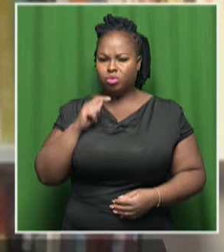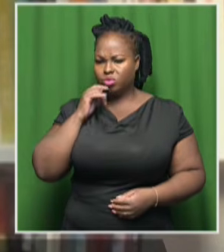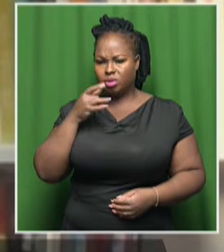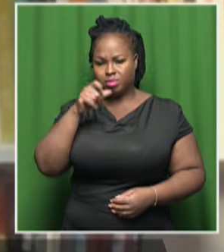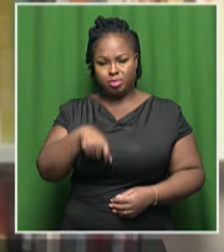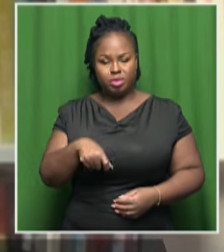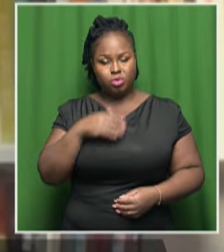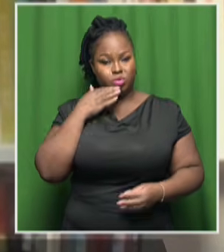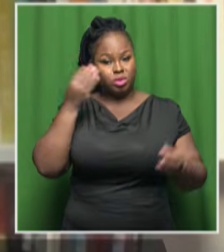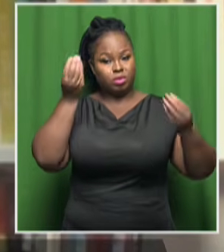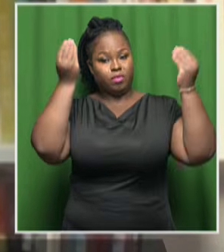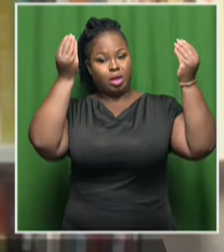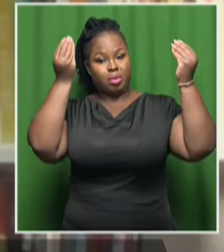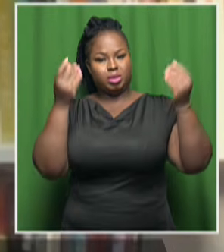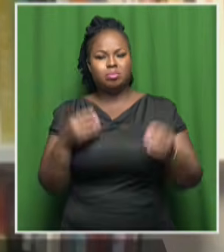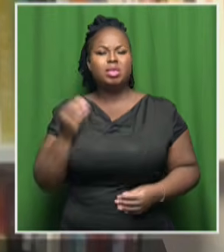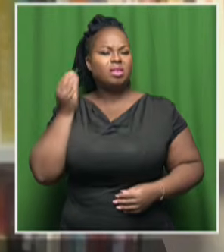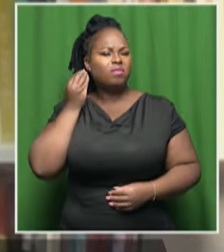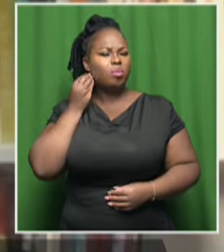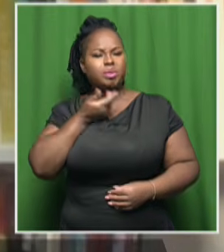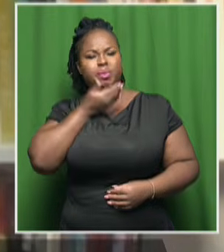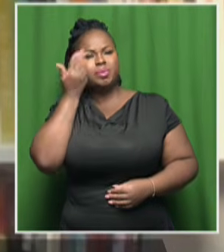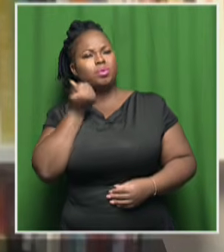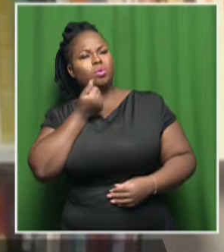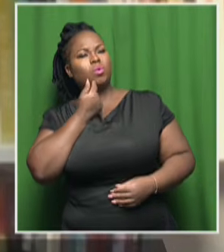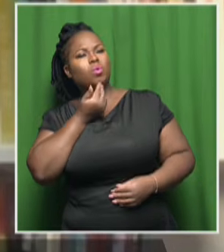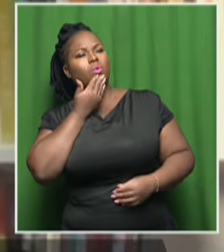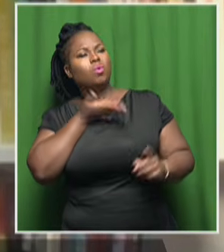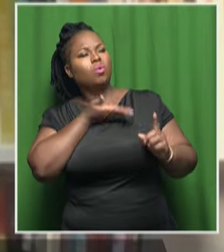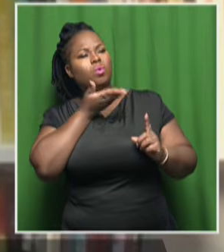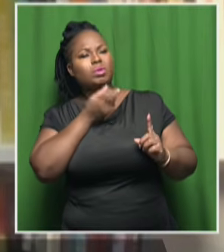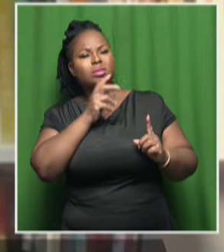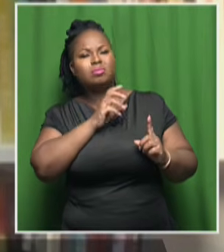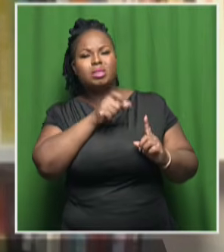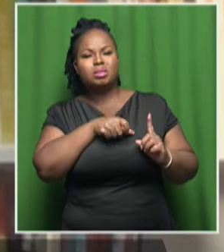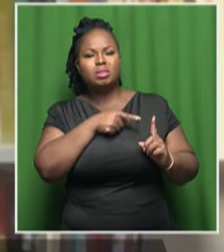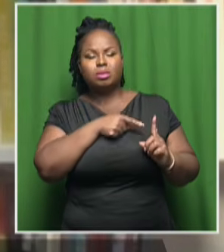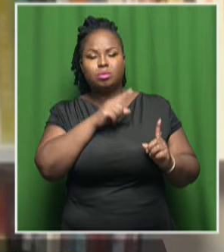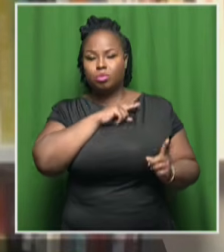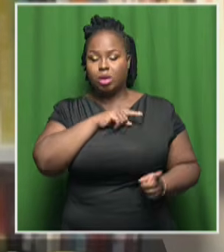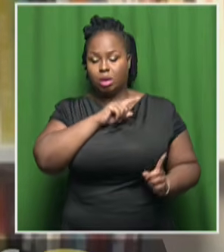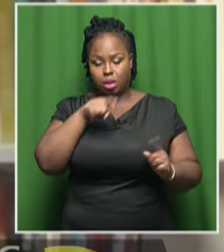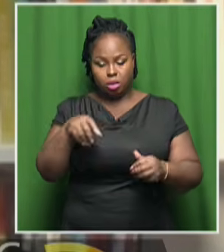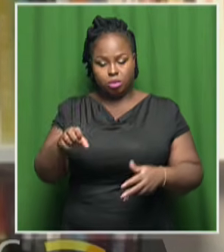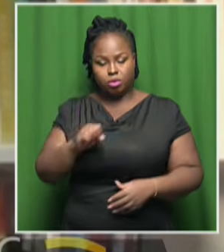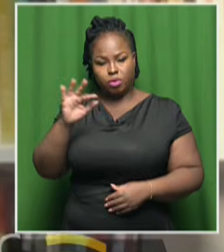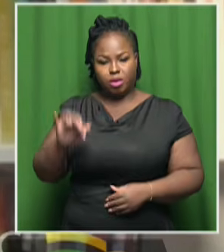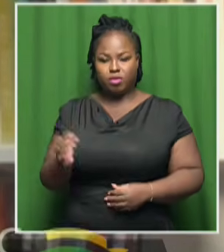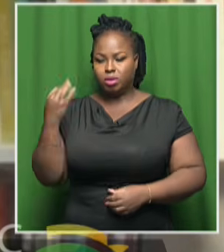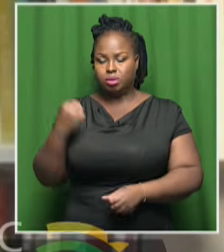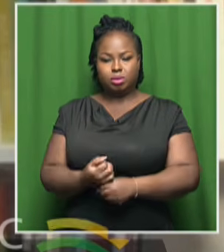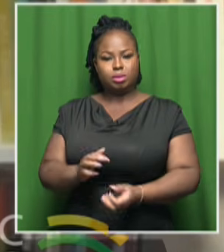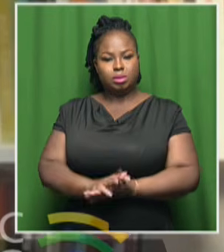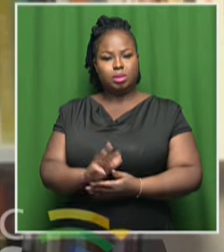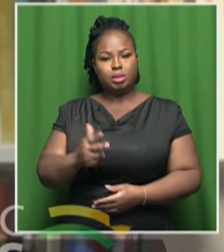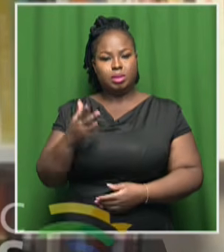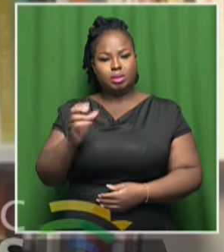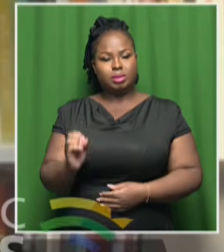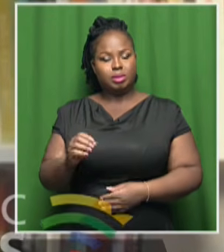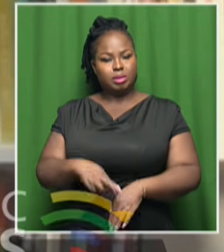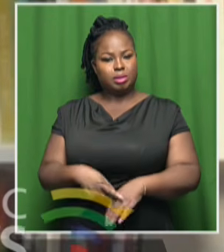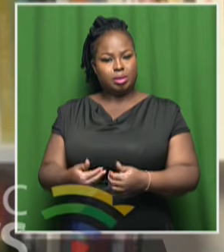somebody that prominent, there's so little information about him if you go and check. And for somebody to come to South Africa in the 1980s, during the